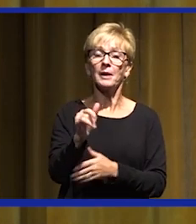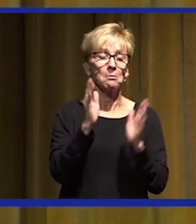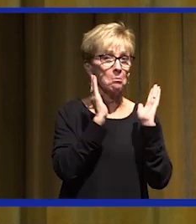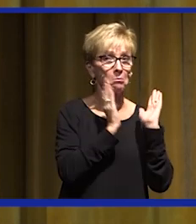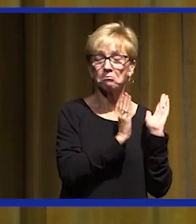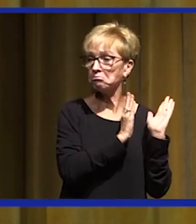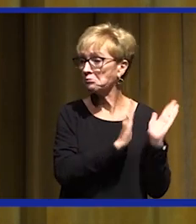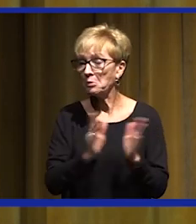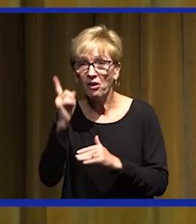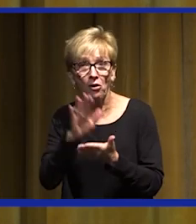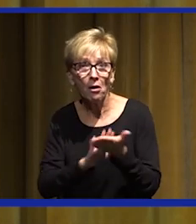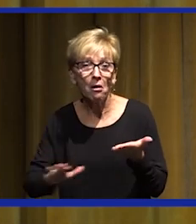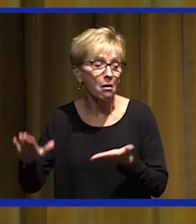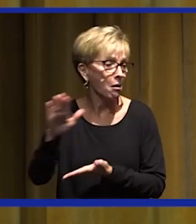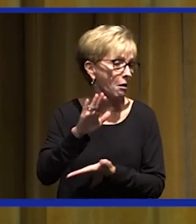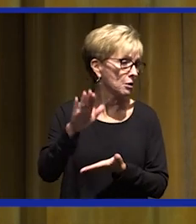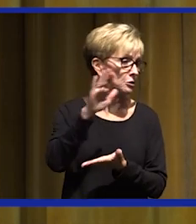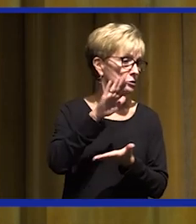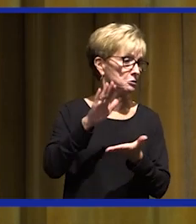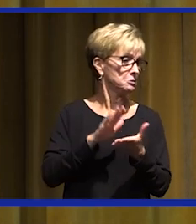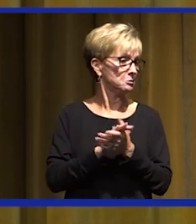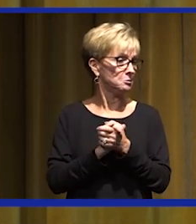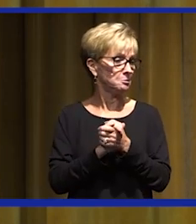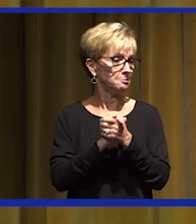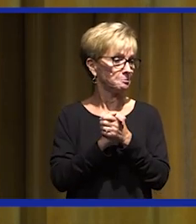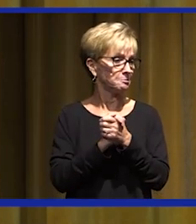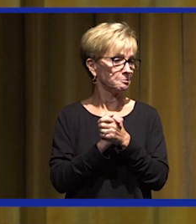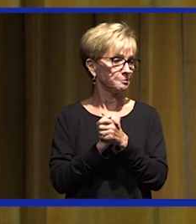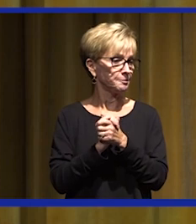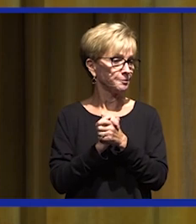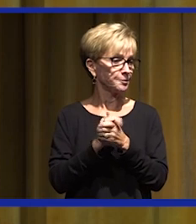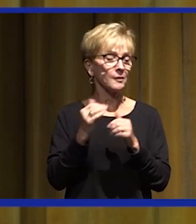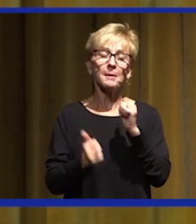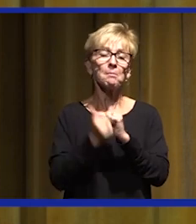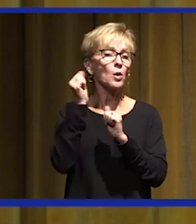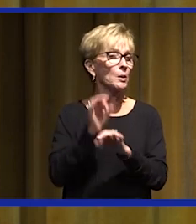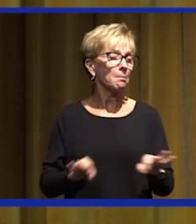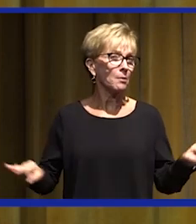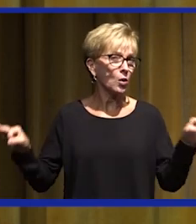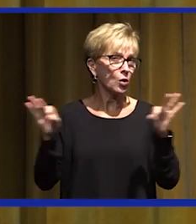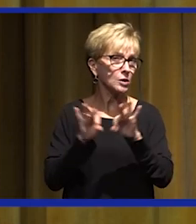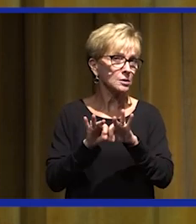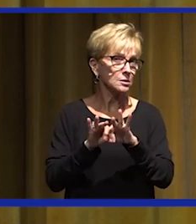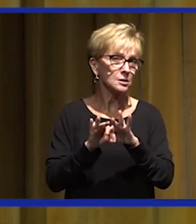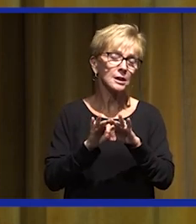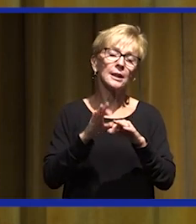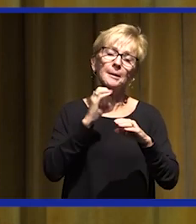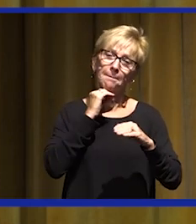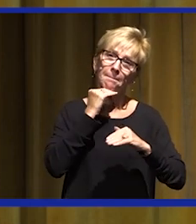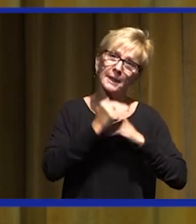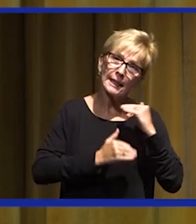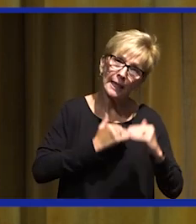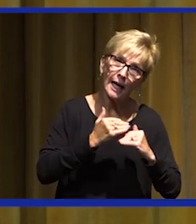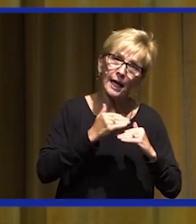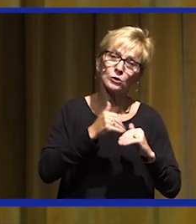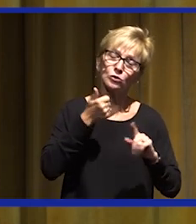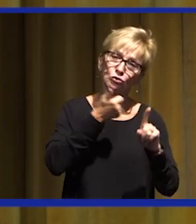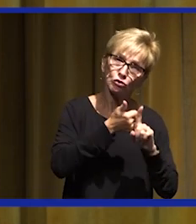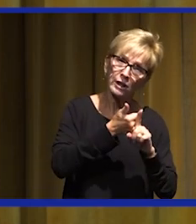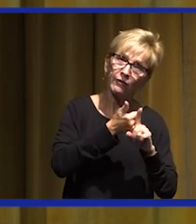or supporting others that need help more than ever. And most importantly, be kind to yourselves and others.